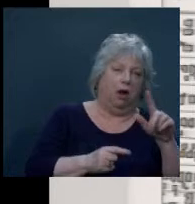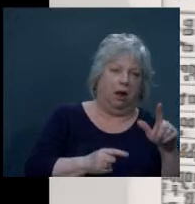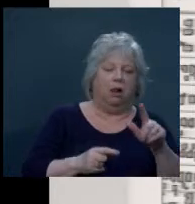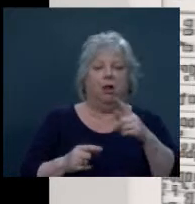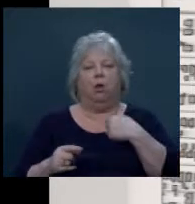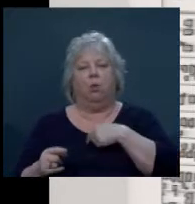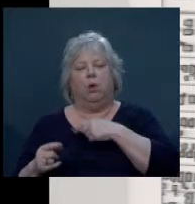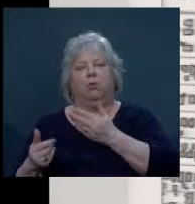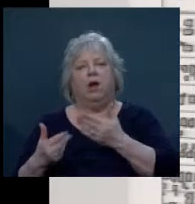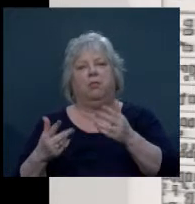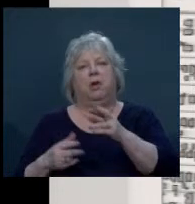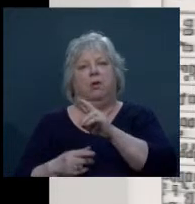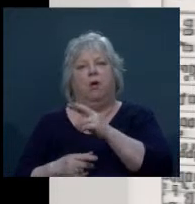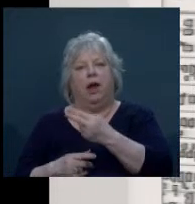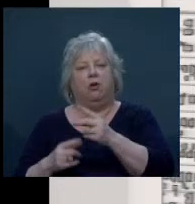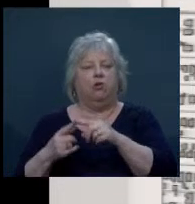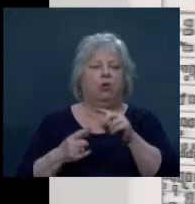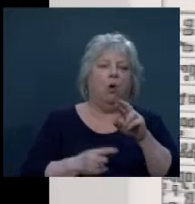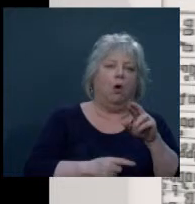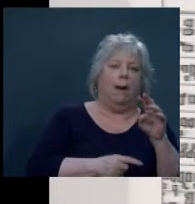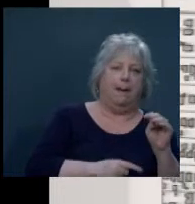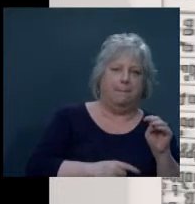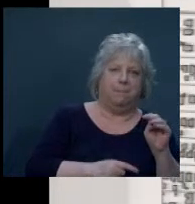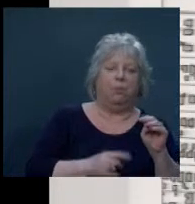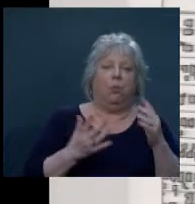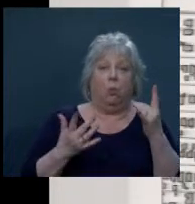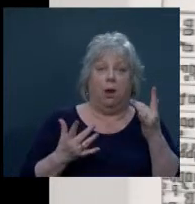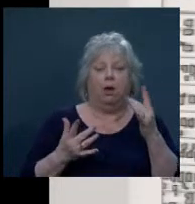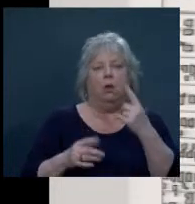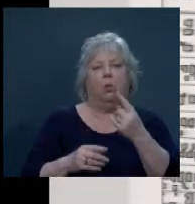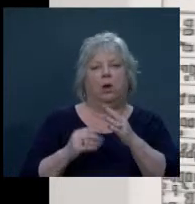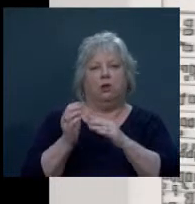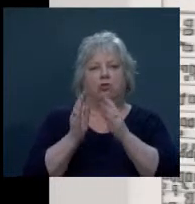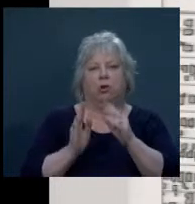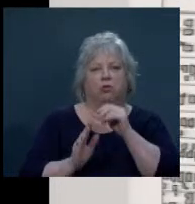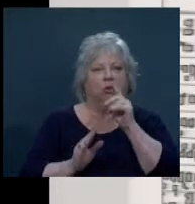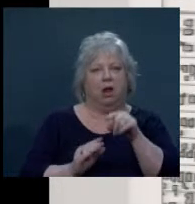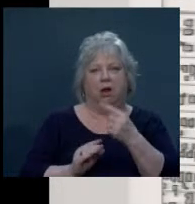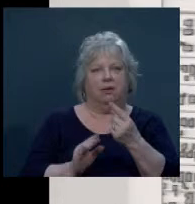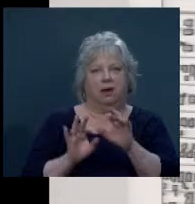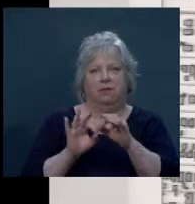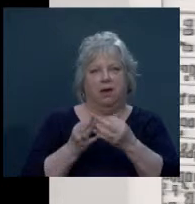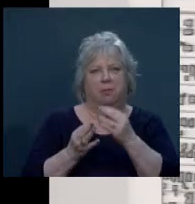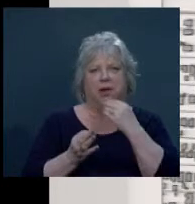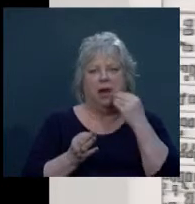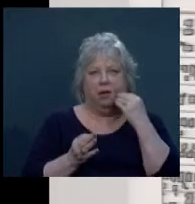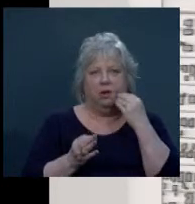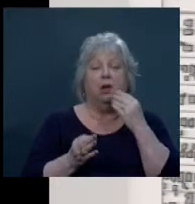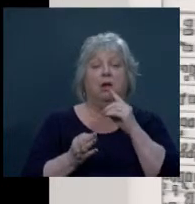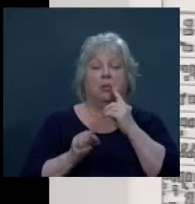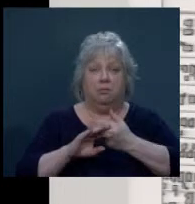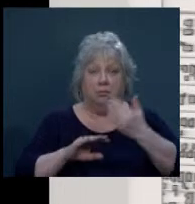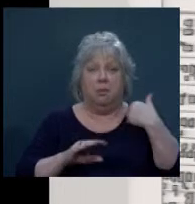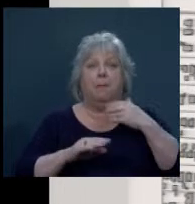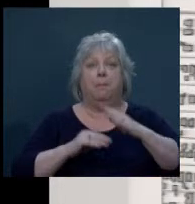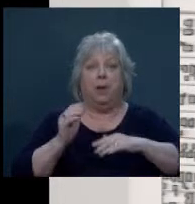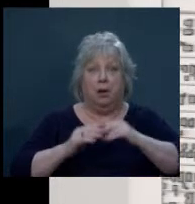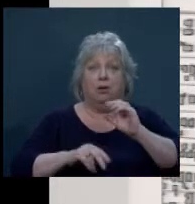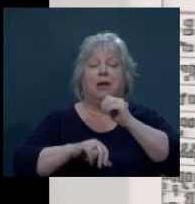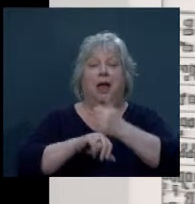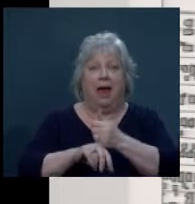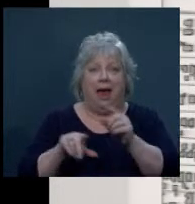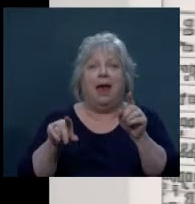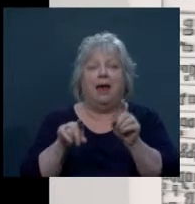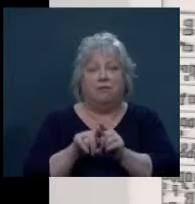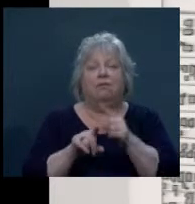RH to RM. One of the structures is not a single-family house. It was built as a single-family house when it was